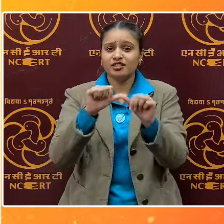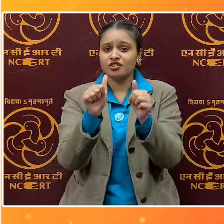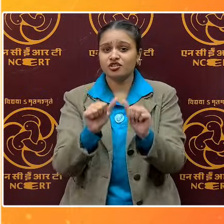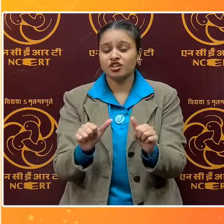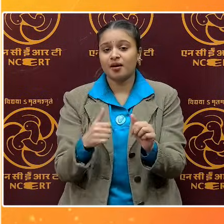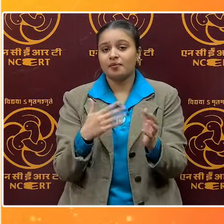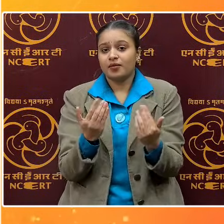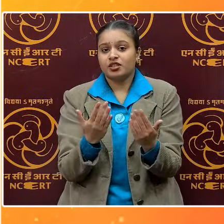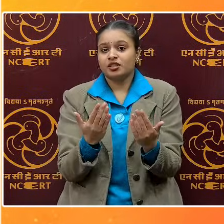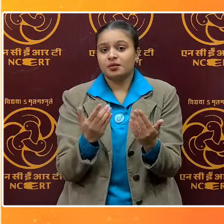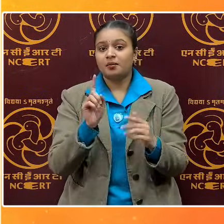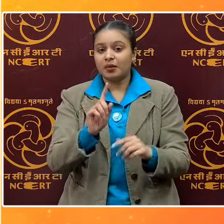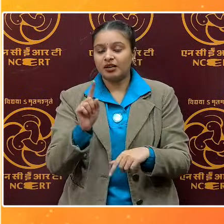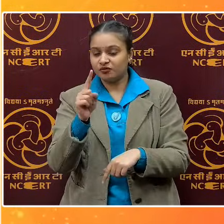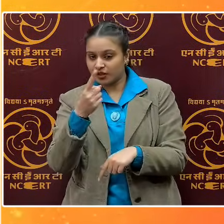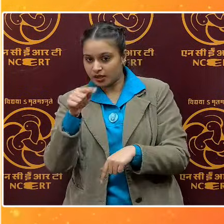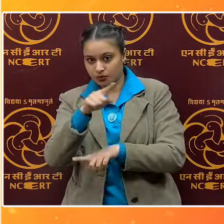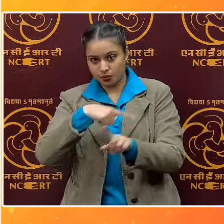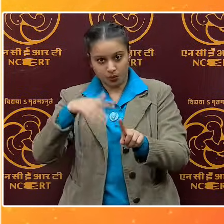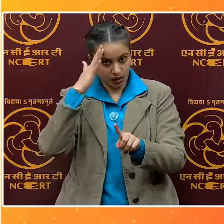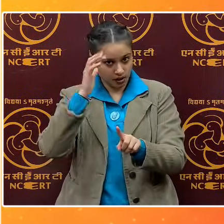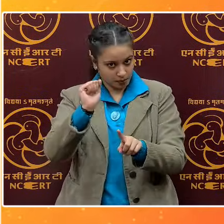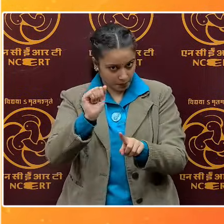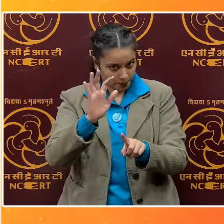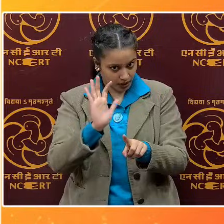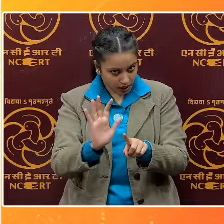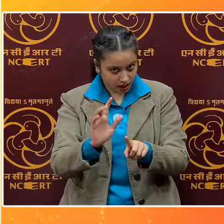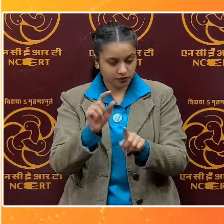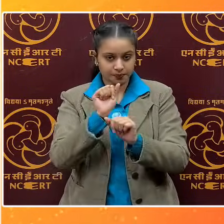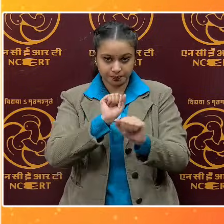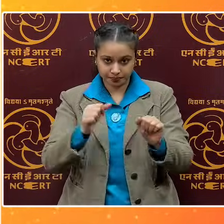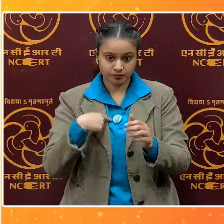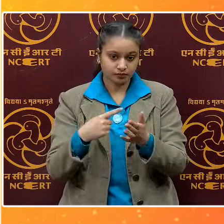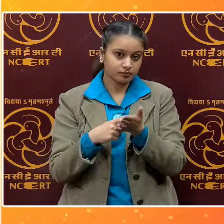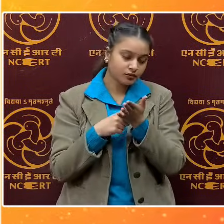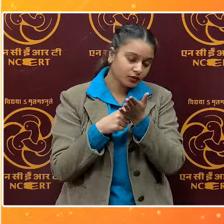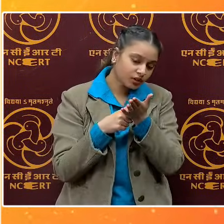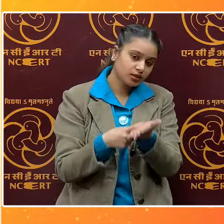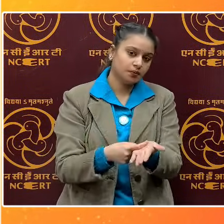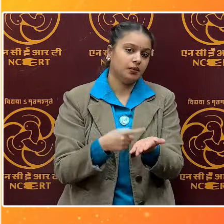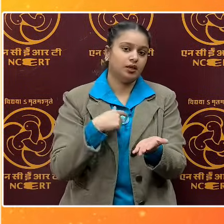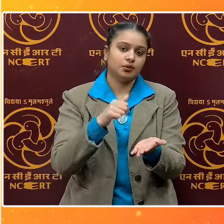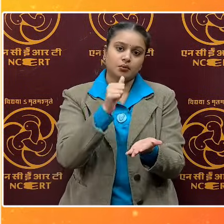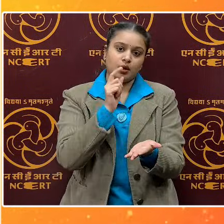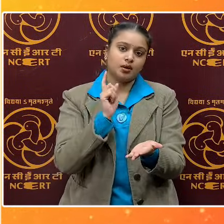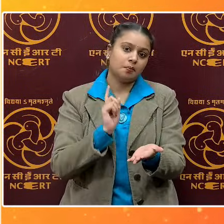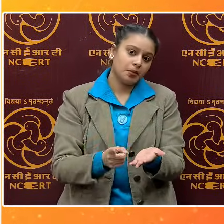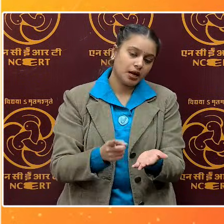be. First we have to remember that we must respect water and use